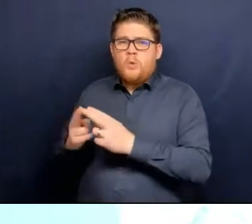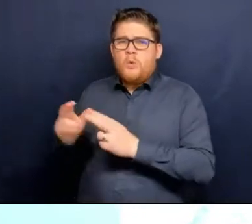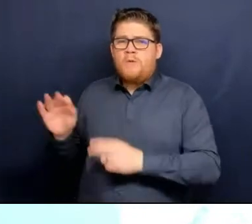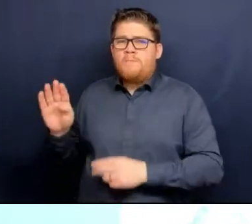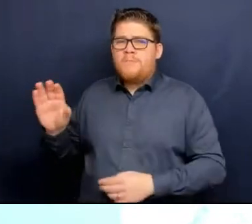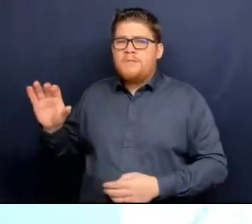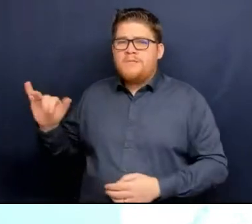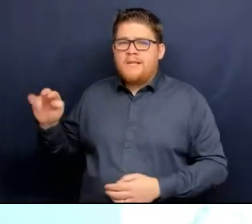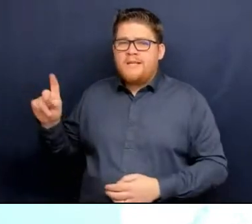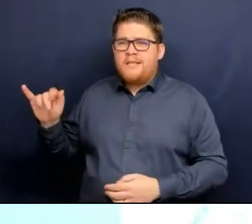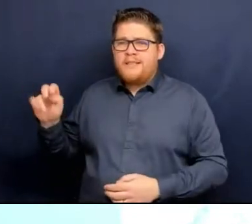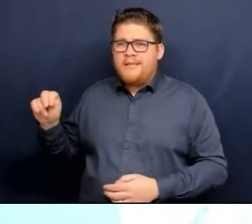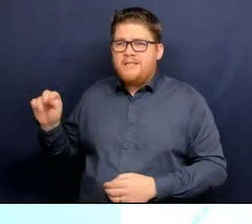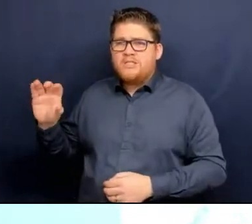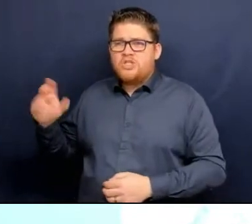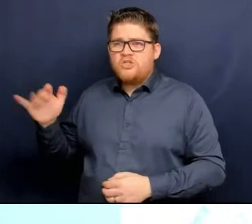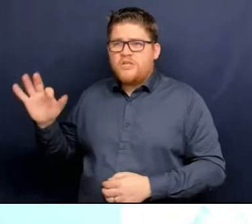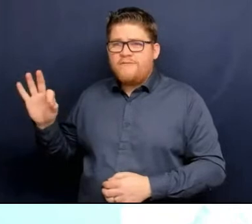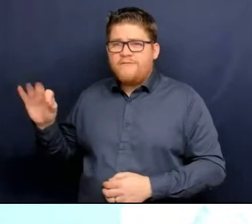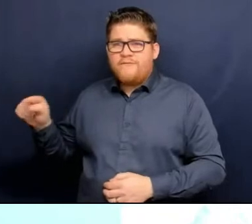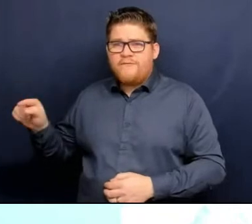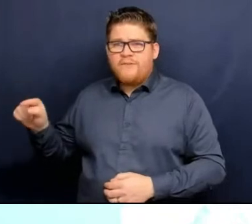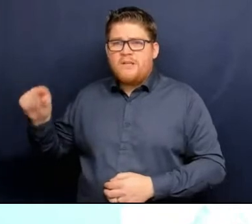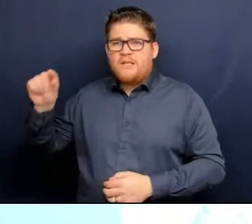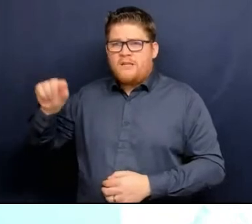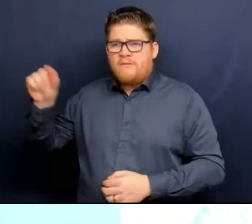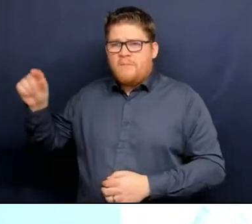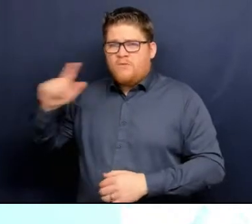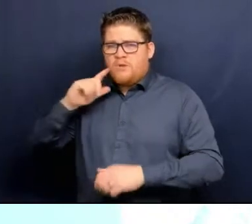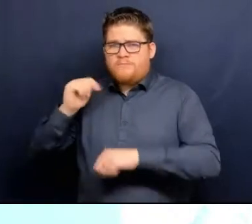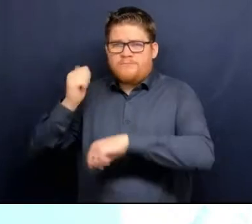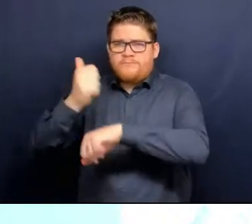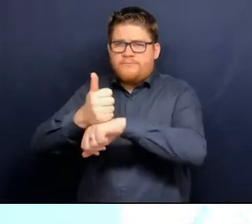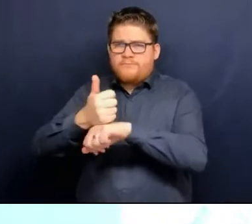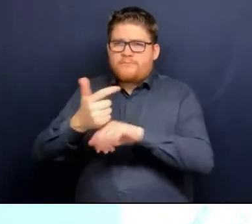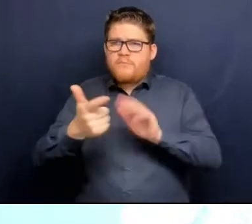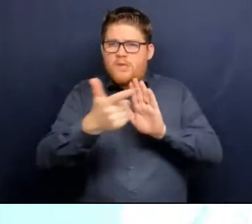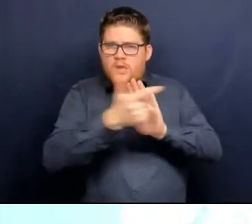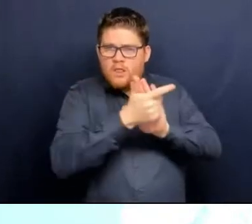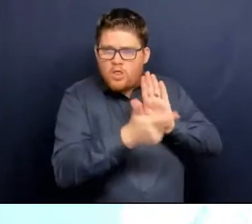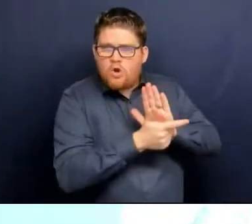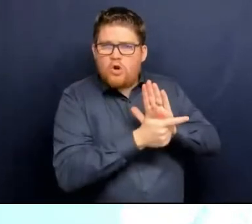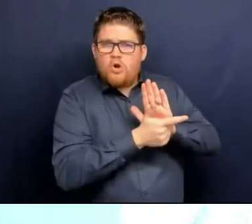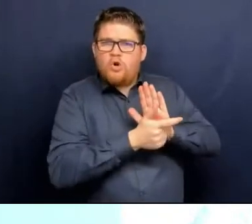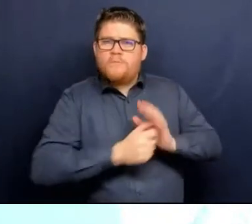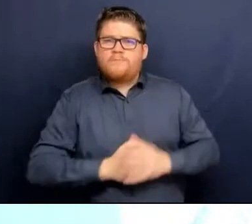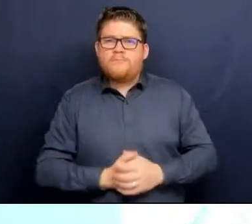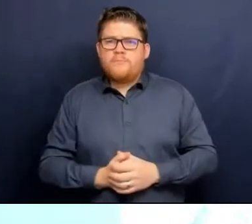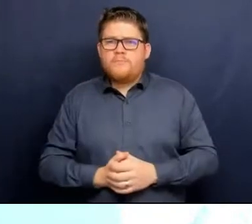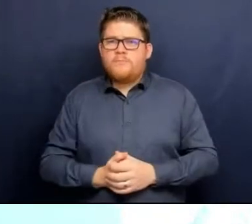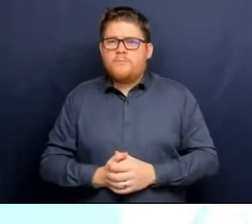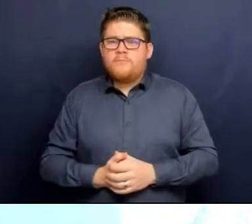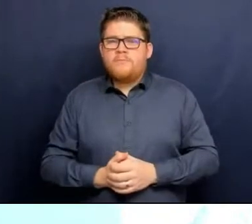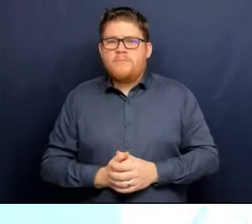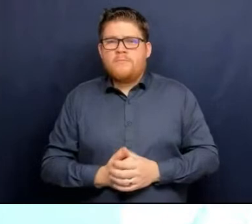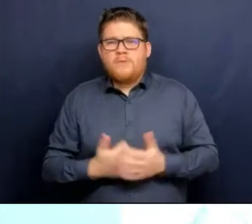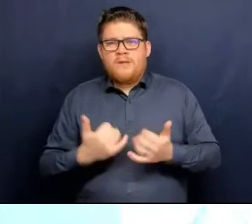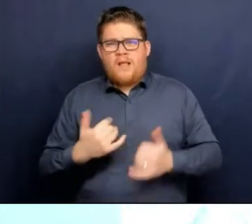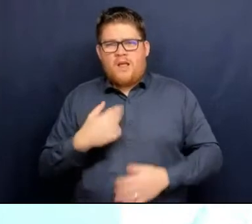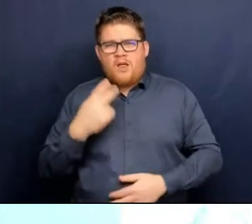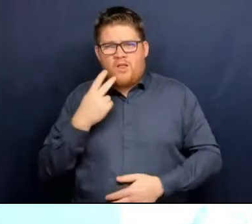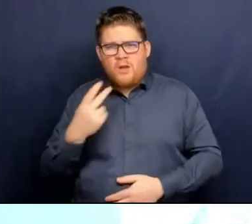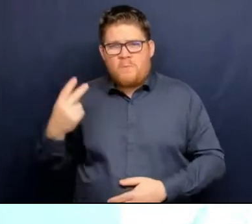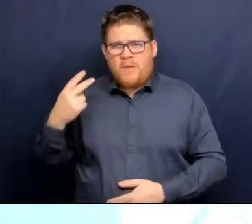And looking at our history of how legislation, of how I think Indigenous people, First